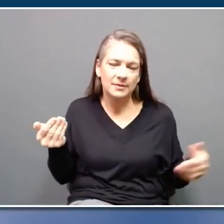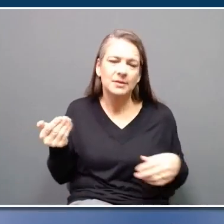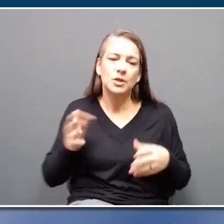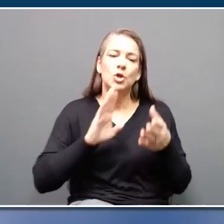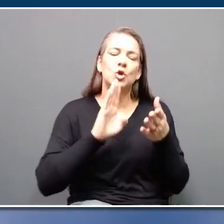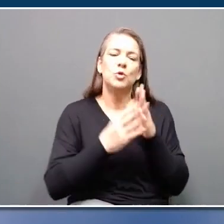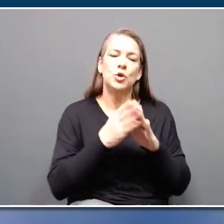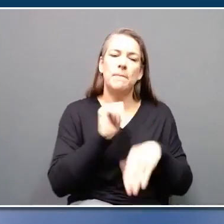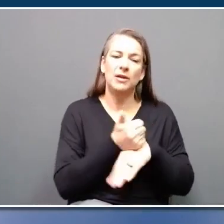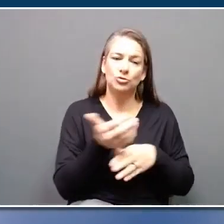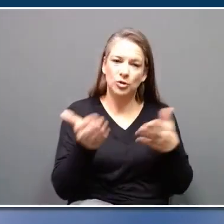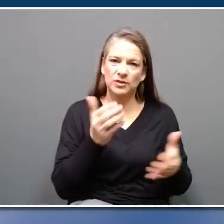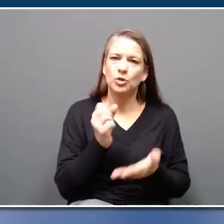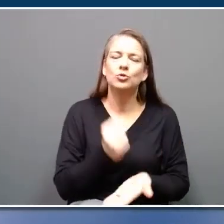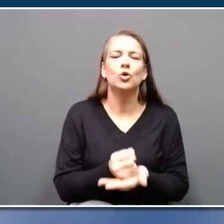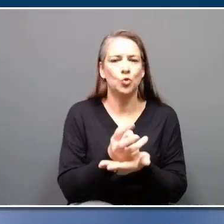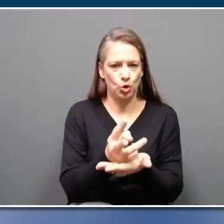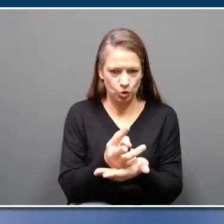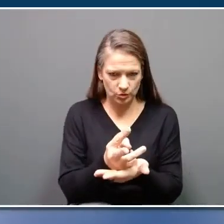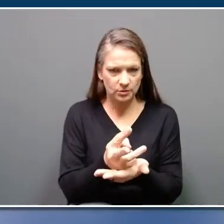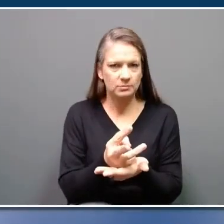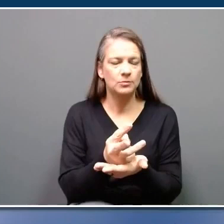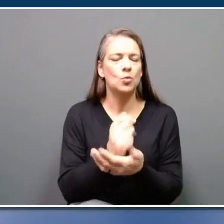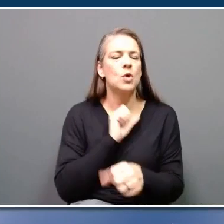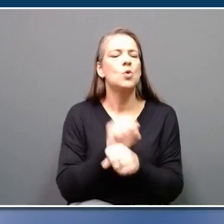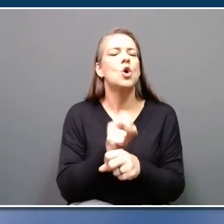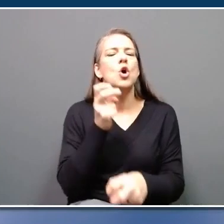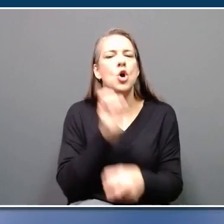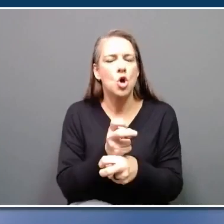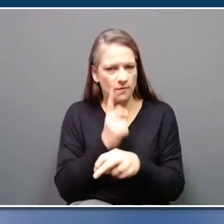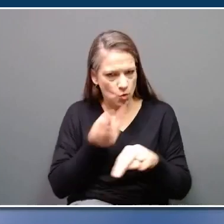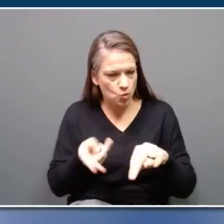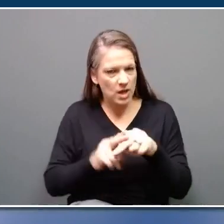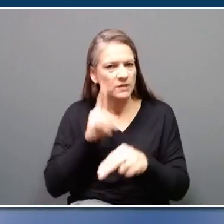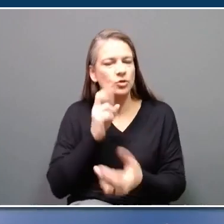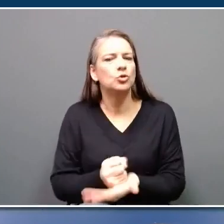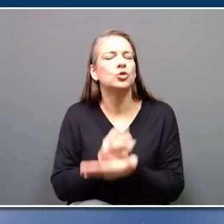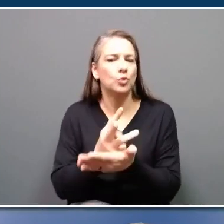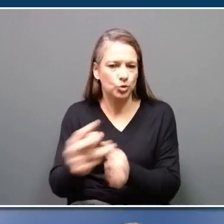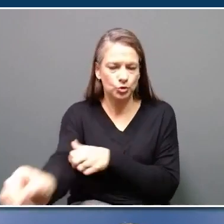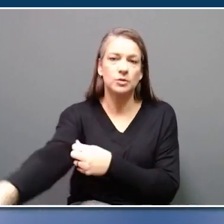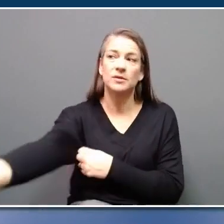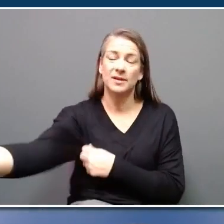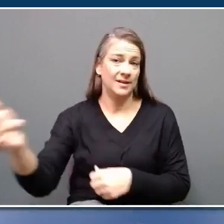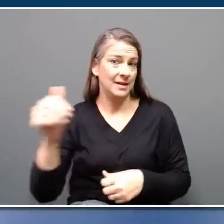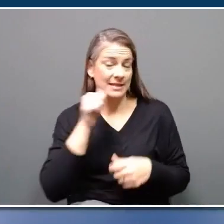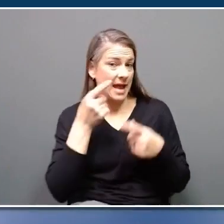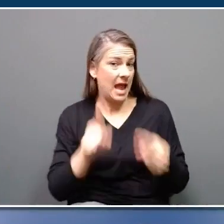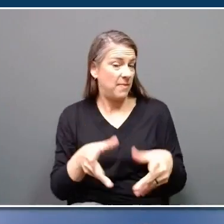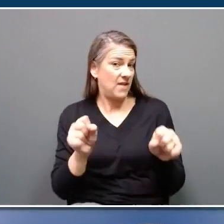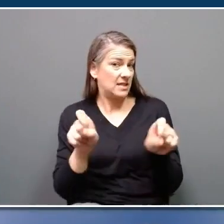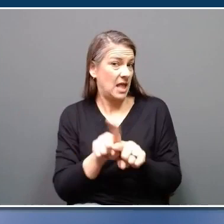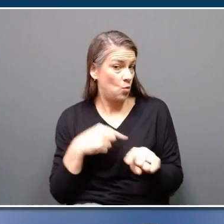services are our social workers. We've worked really hard to get raises for social workers, and over time, while it's not happening as fast as we'd like, we're